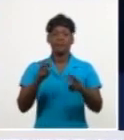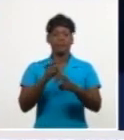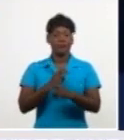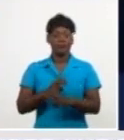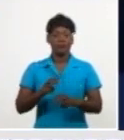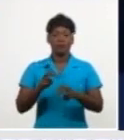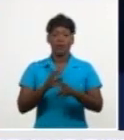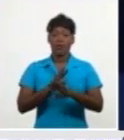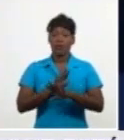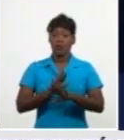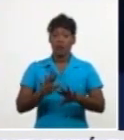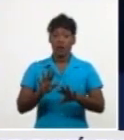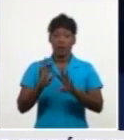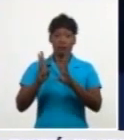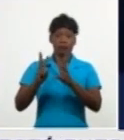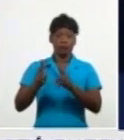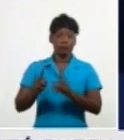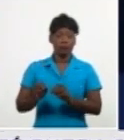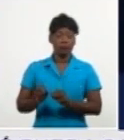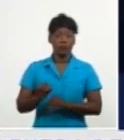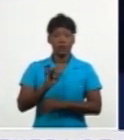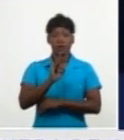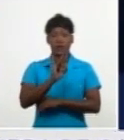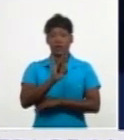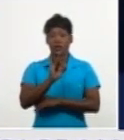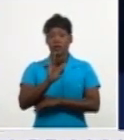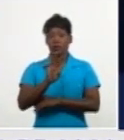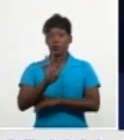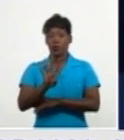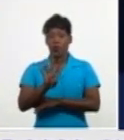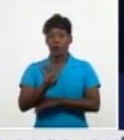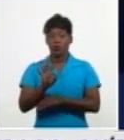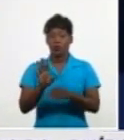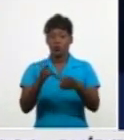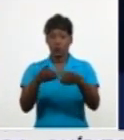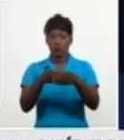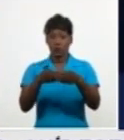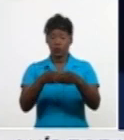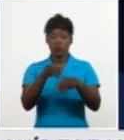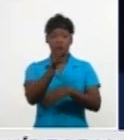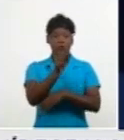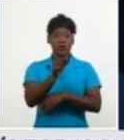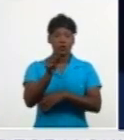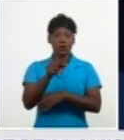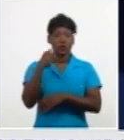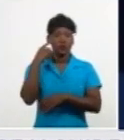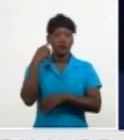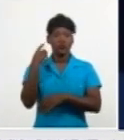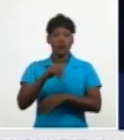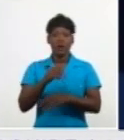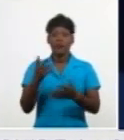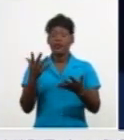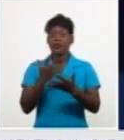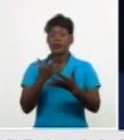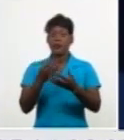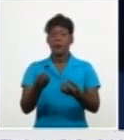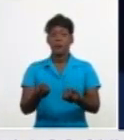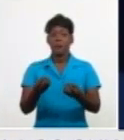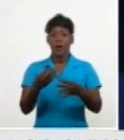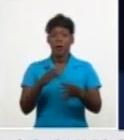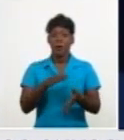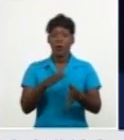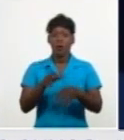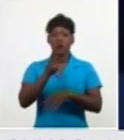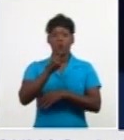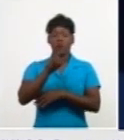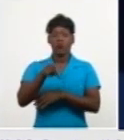to trace the source of infection. And in the cumulative total in the Cuban pandemic, 74 of the diagnosed